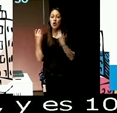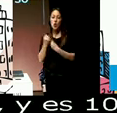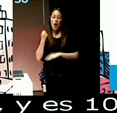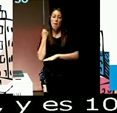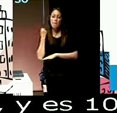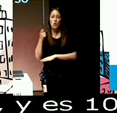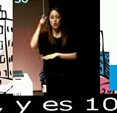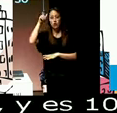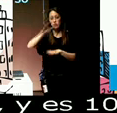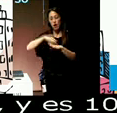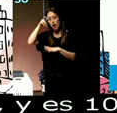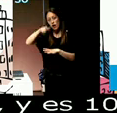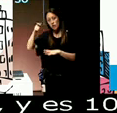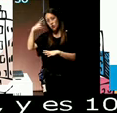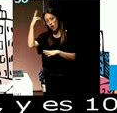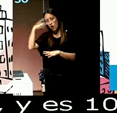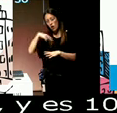operating system.